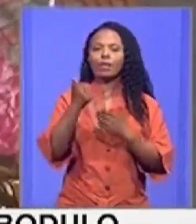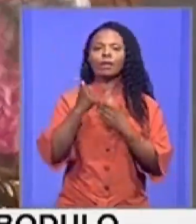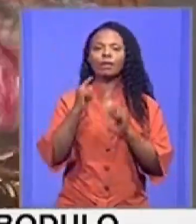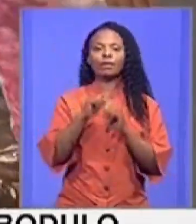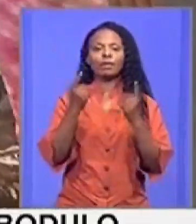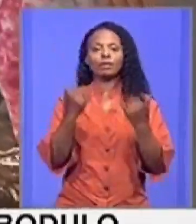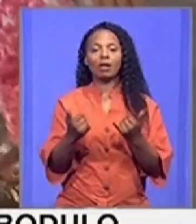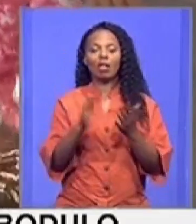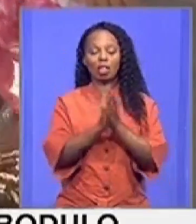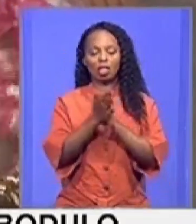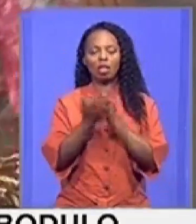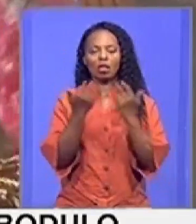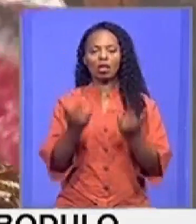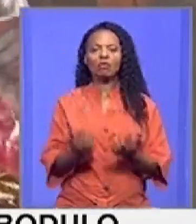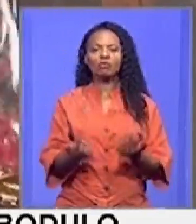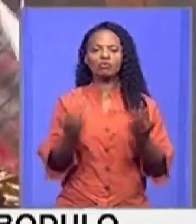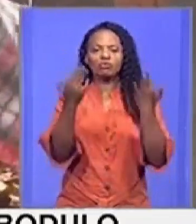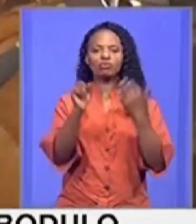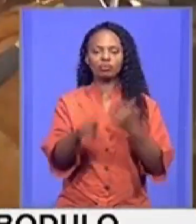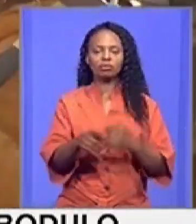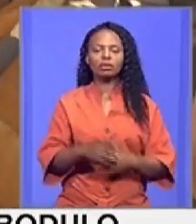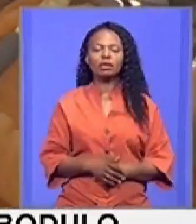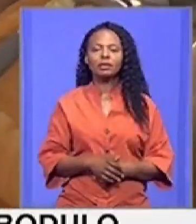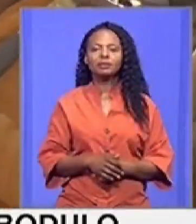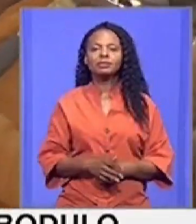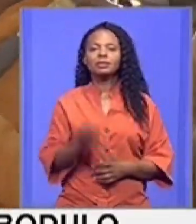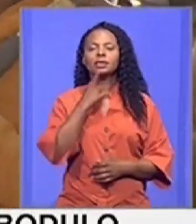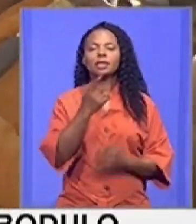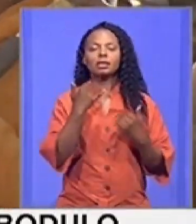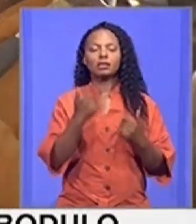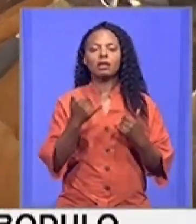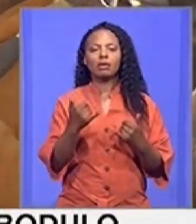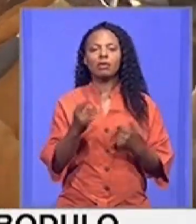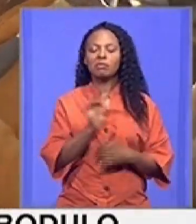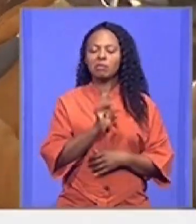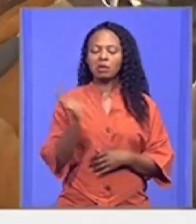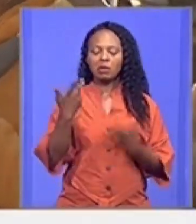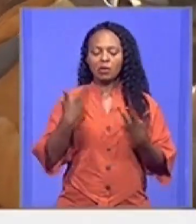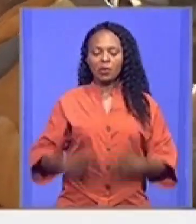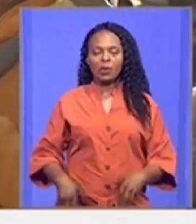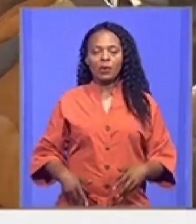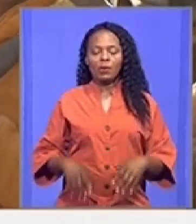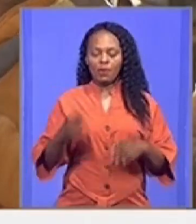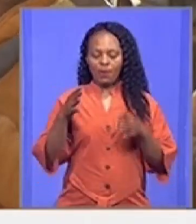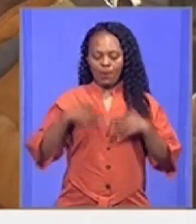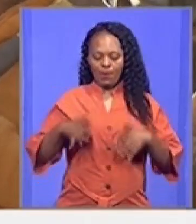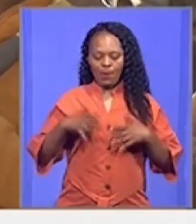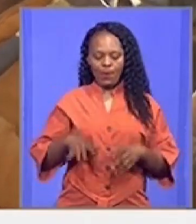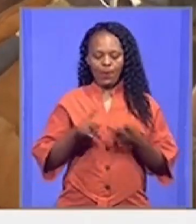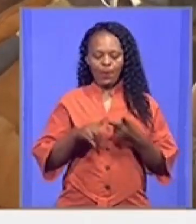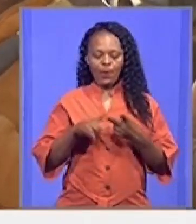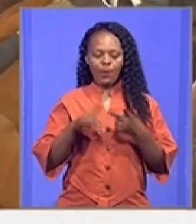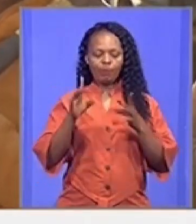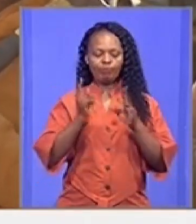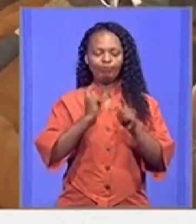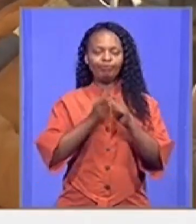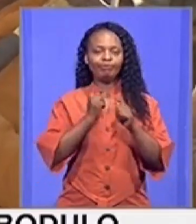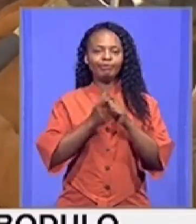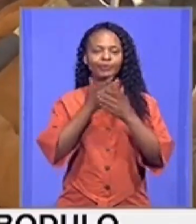mekhukunyano mpumelelo. Hore ba iphumana ba setse fela ba sena diaparo mo le bodulo. Ore ba